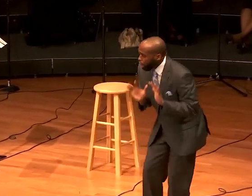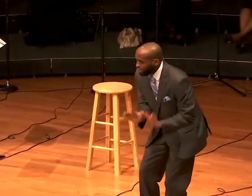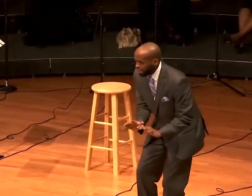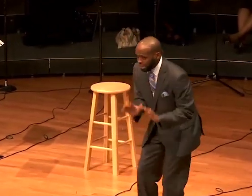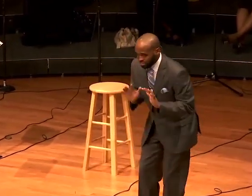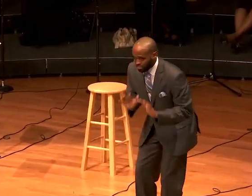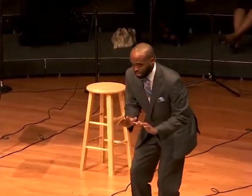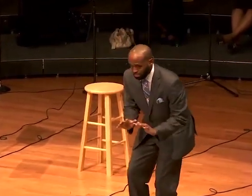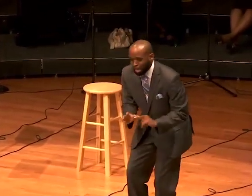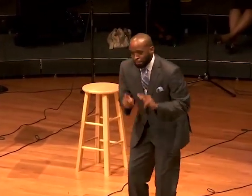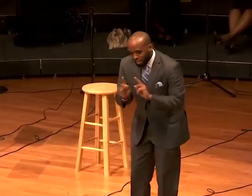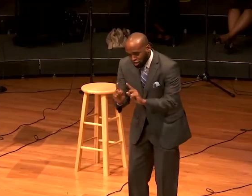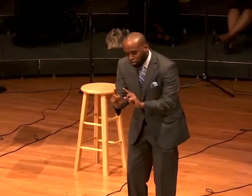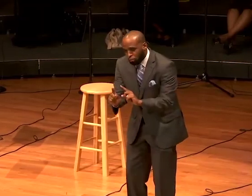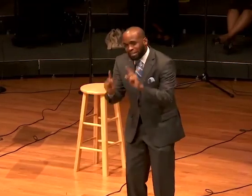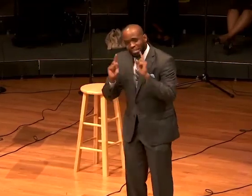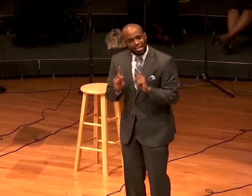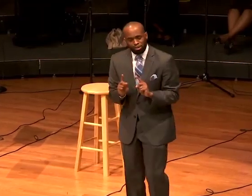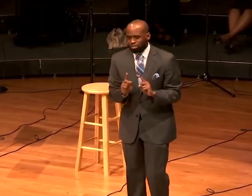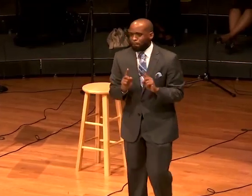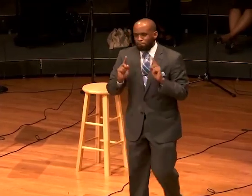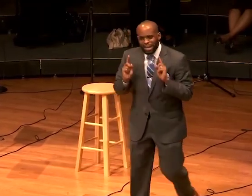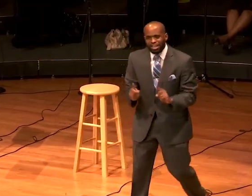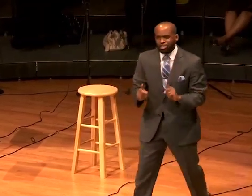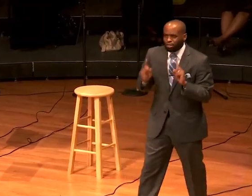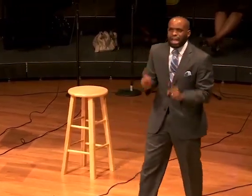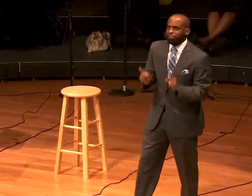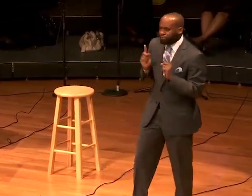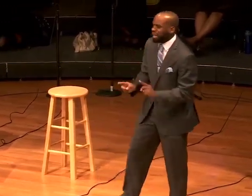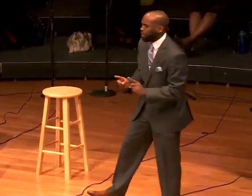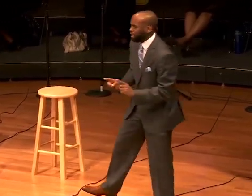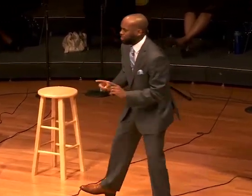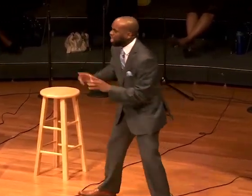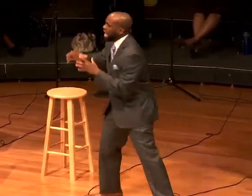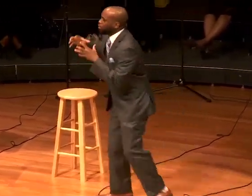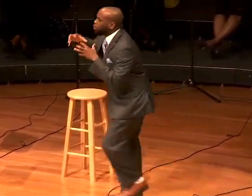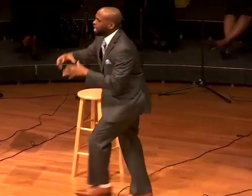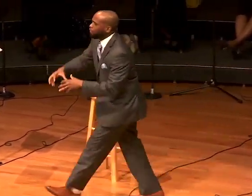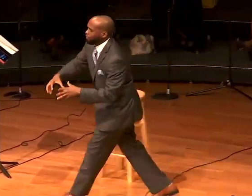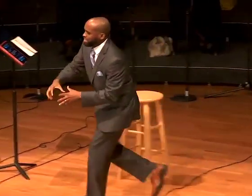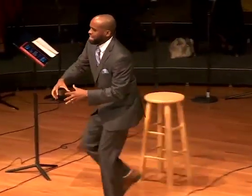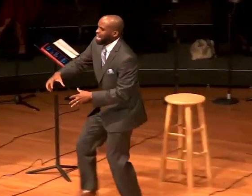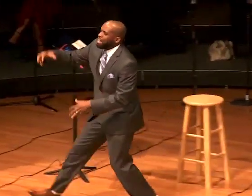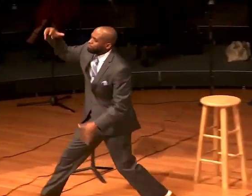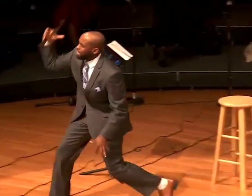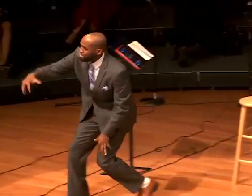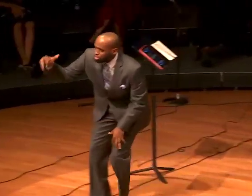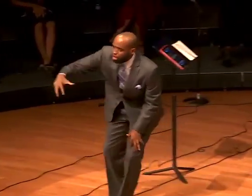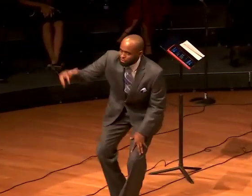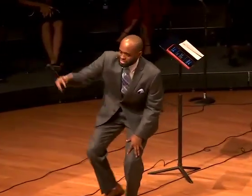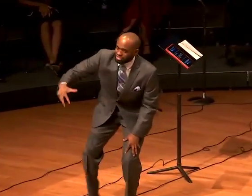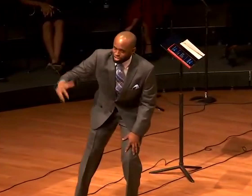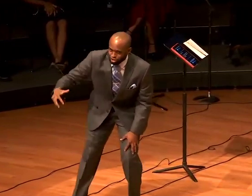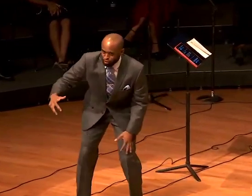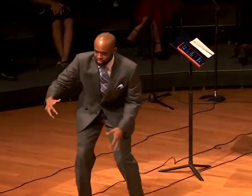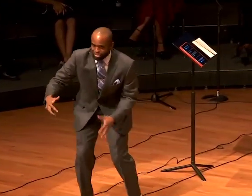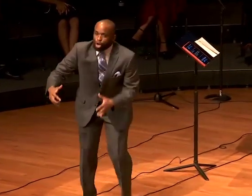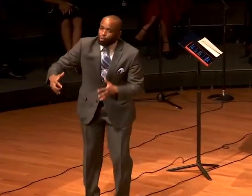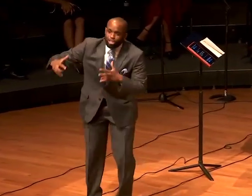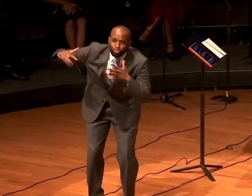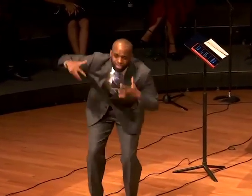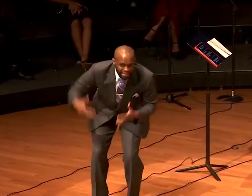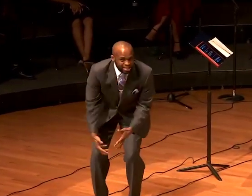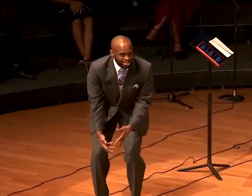you are falling asleep because you've been taking on some major life damage? And what if it's that this service is the